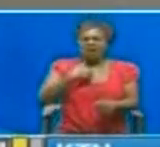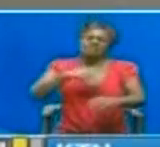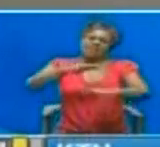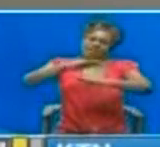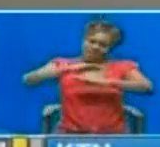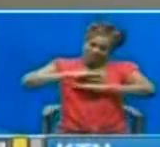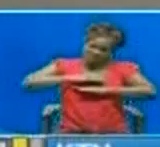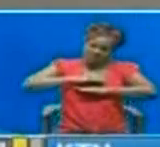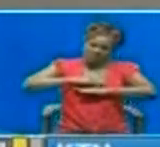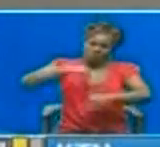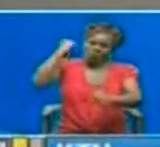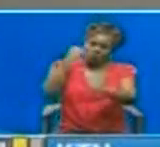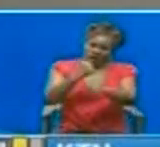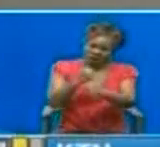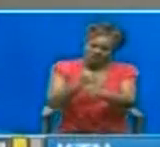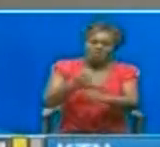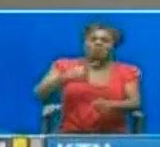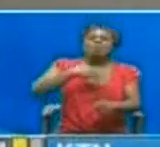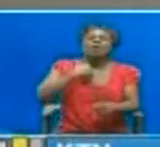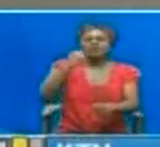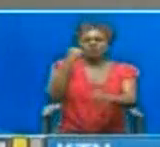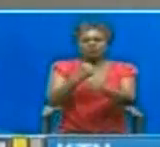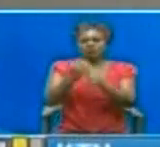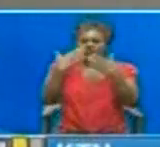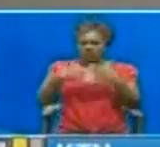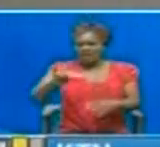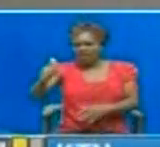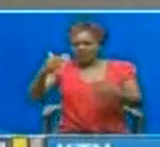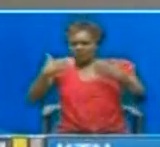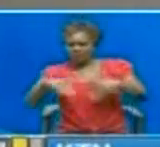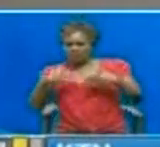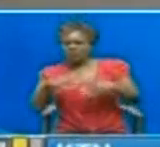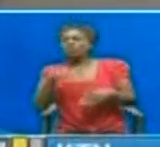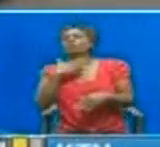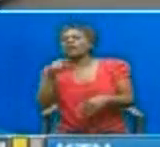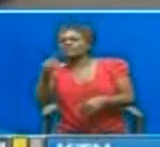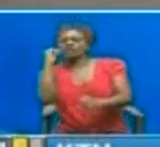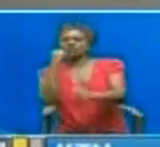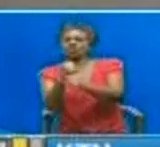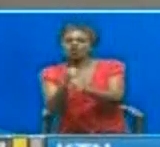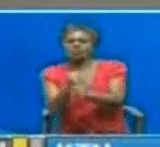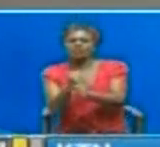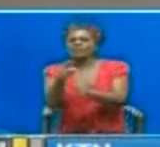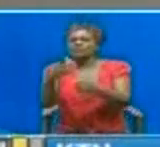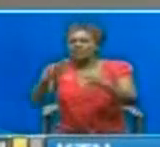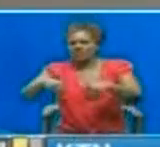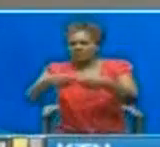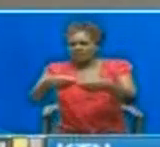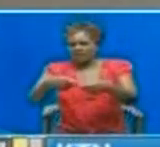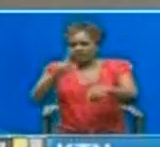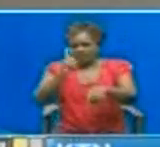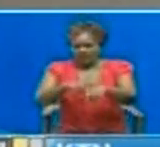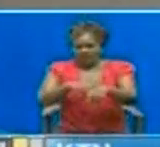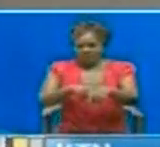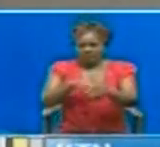sufficient work which we want to do. Is other people who are trying even that work not to allow us to do. I mean, when you have